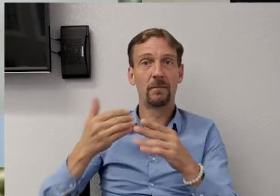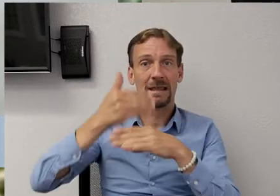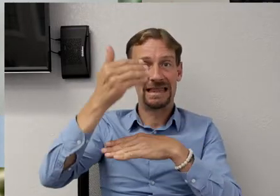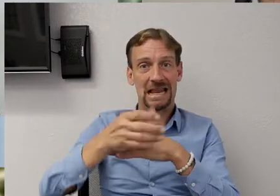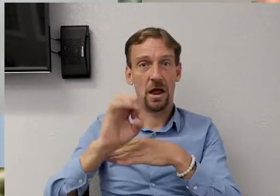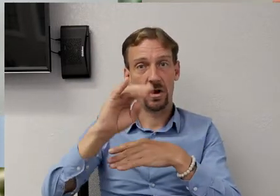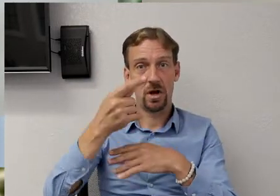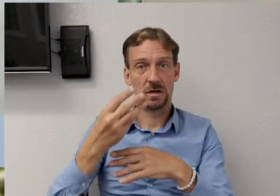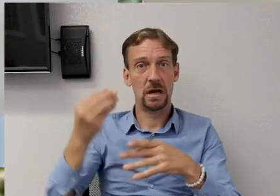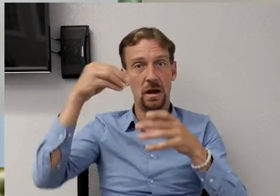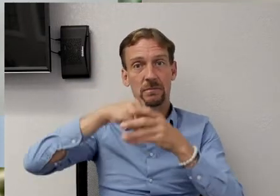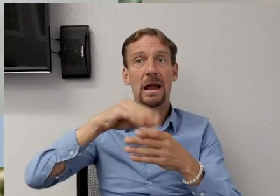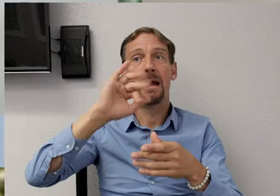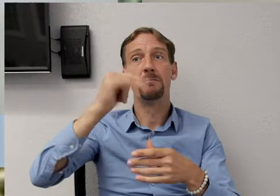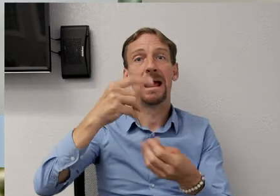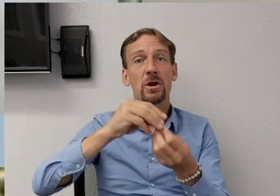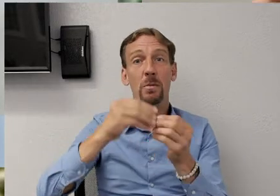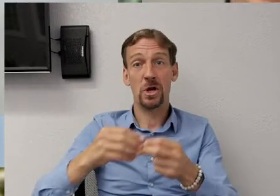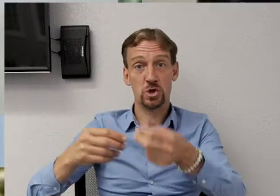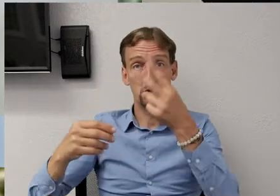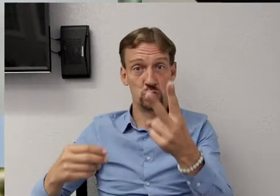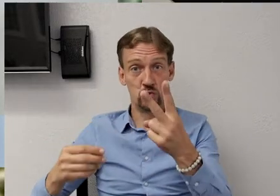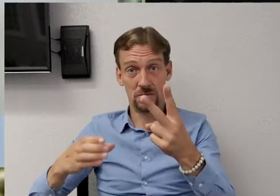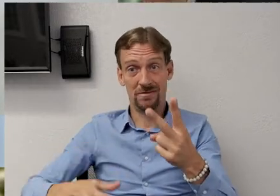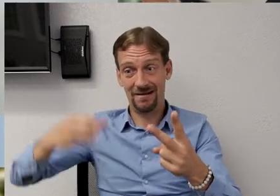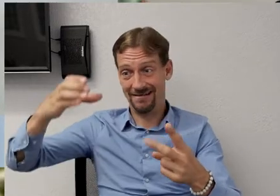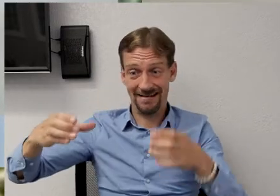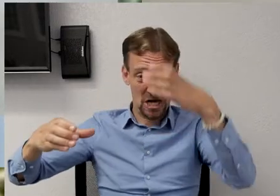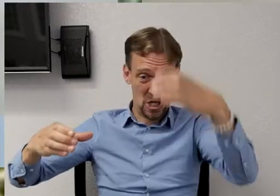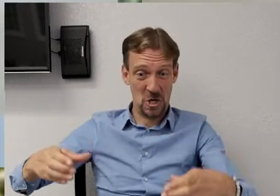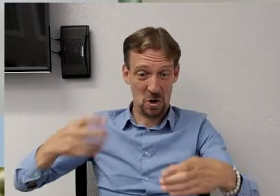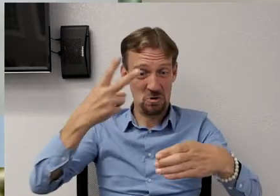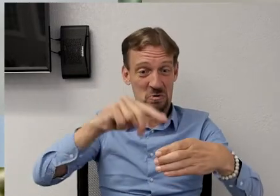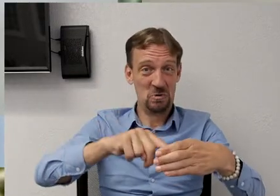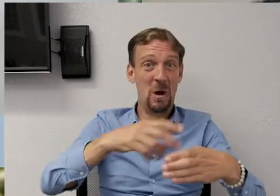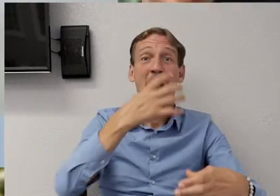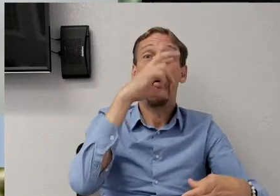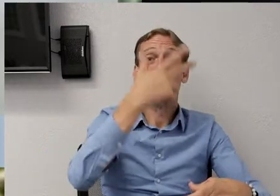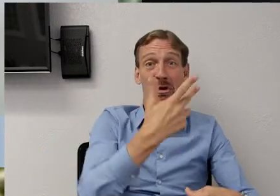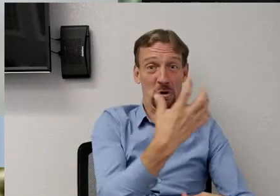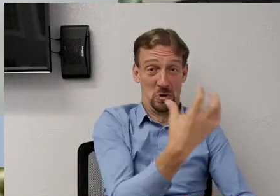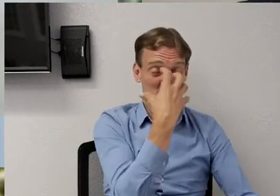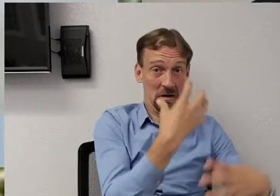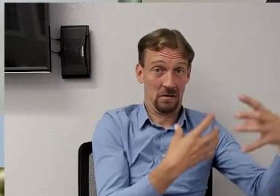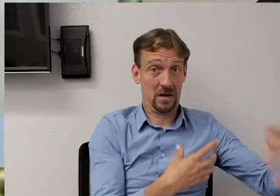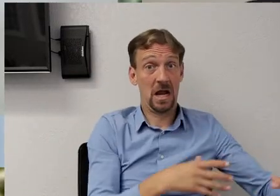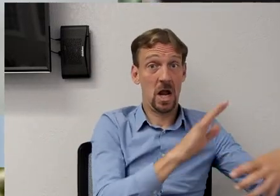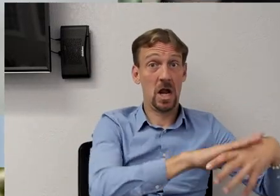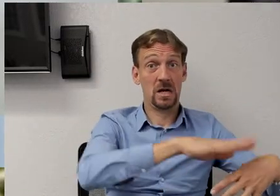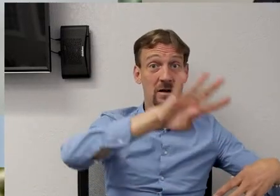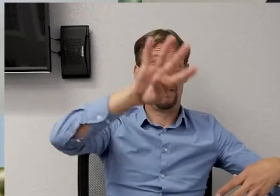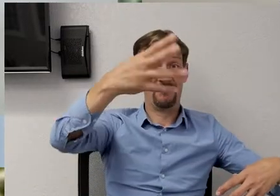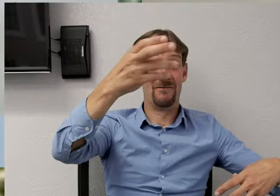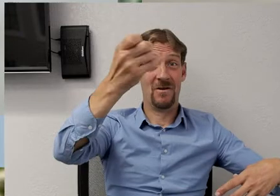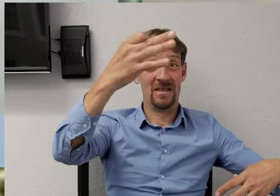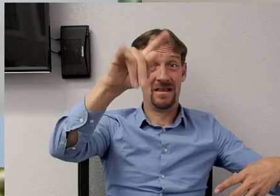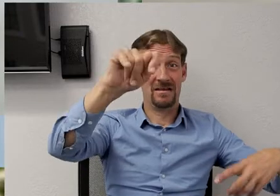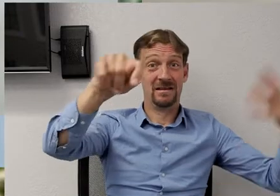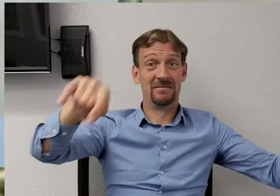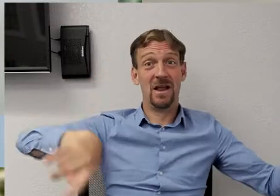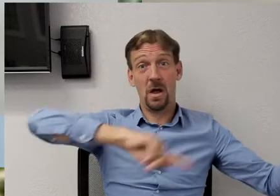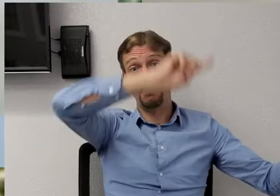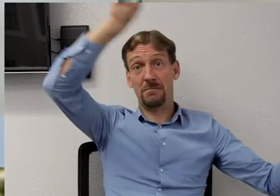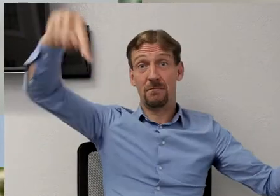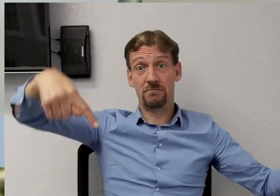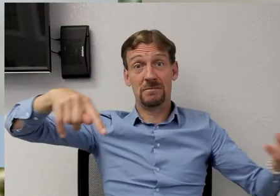shift, put it in brown paper bag number two. And then the same thing with the third one. On your fourth shift, you reach back into bag